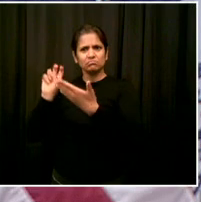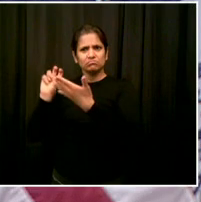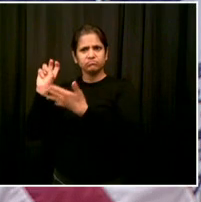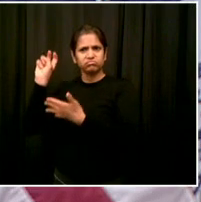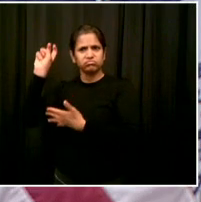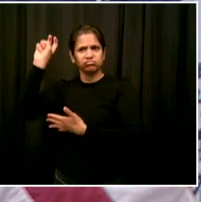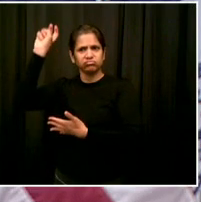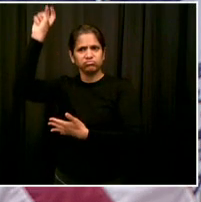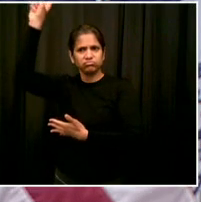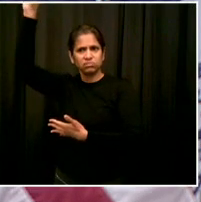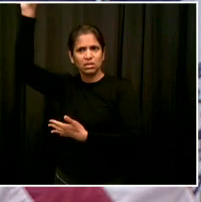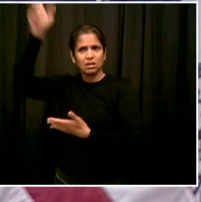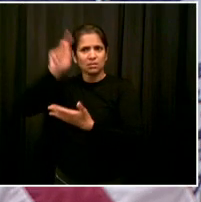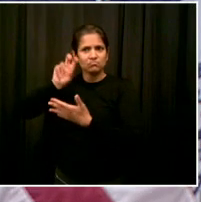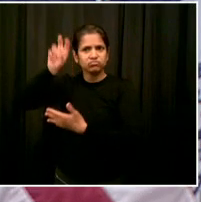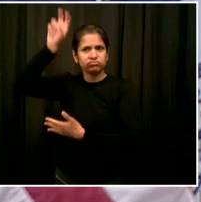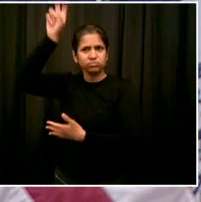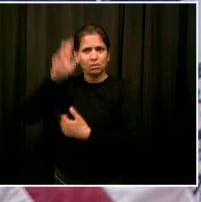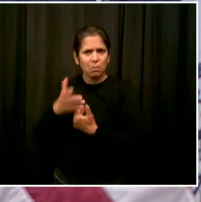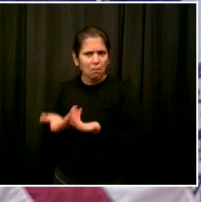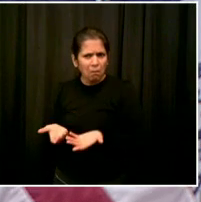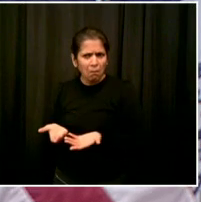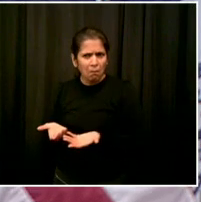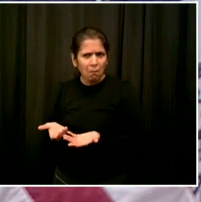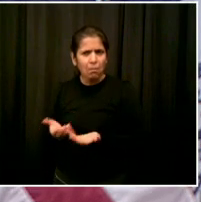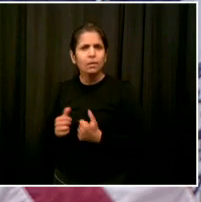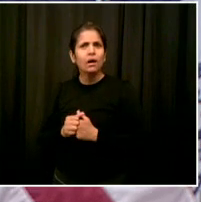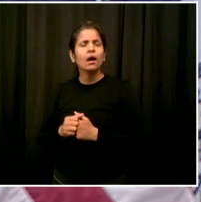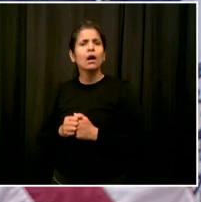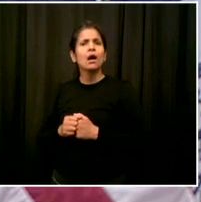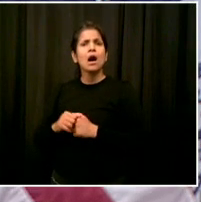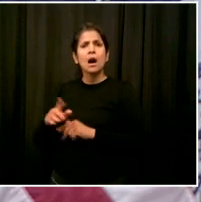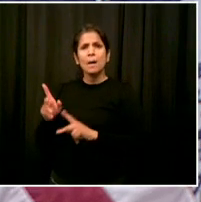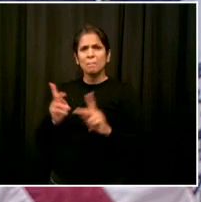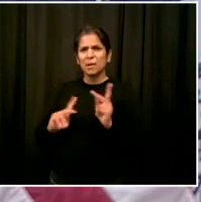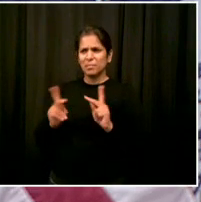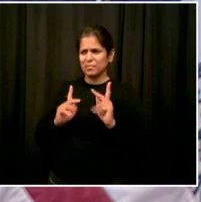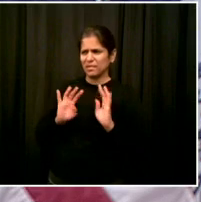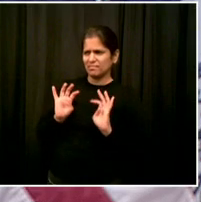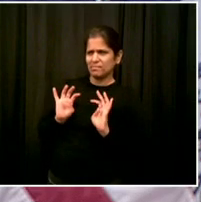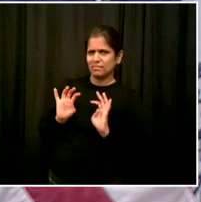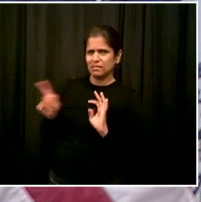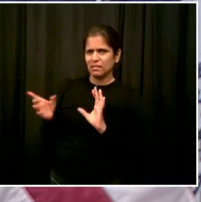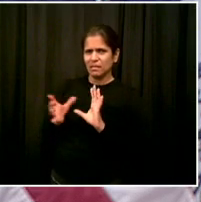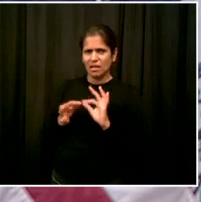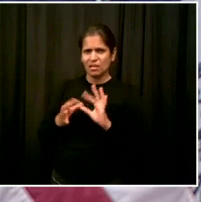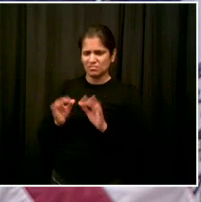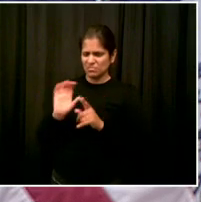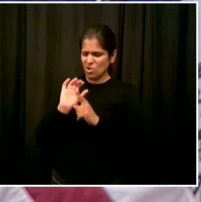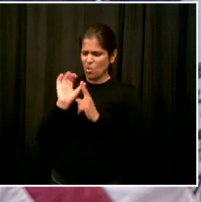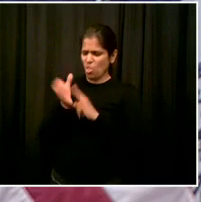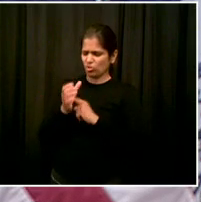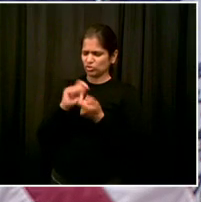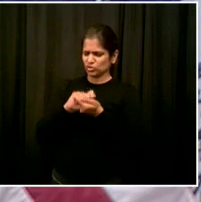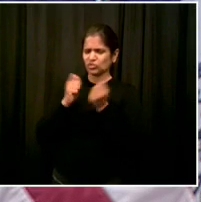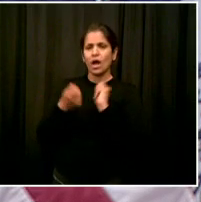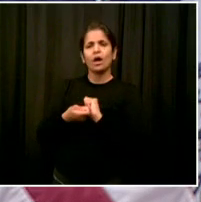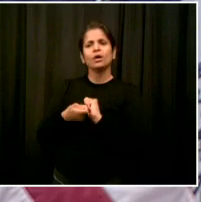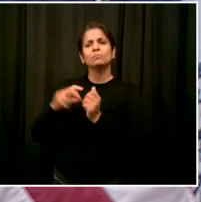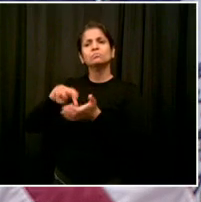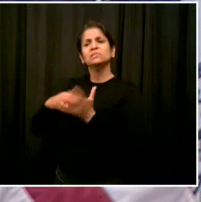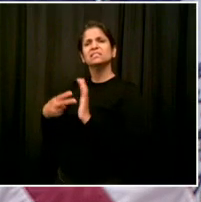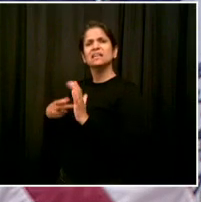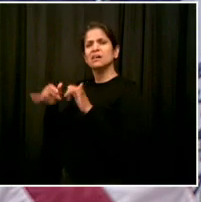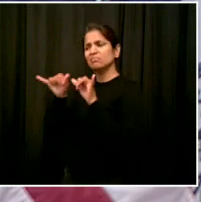Obviously, attorneys who represent plaintiffs in lawsuits brought against the NYPD have a different view and present their own